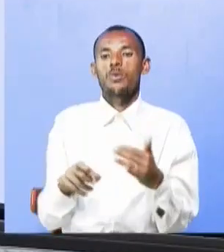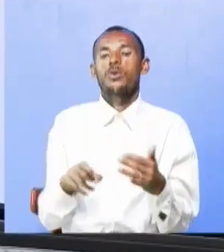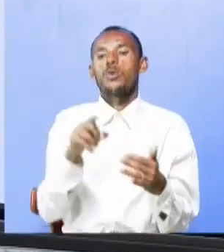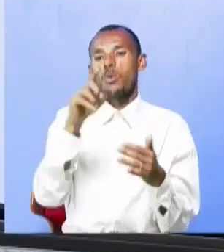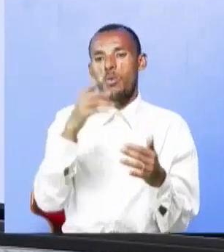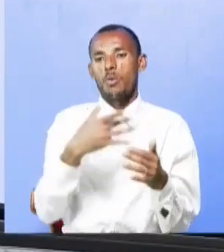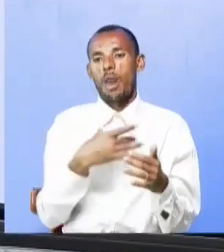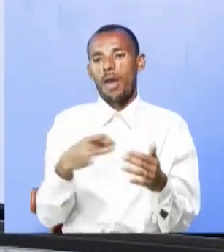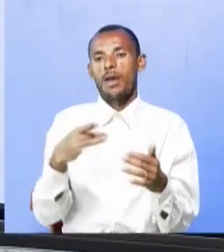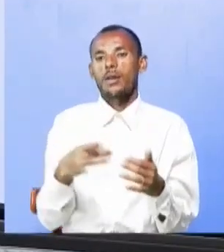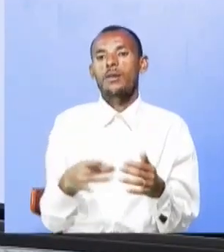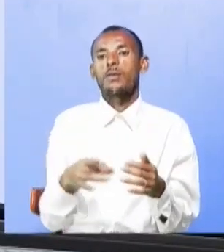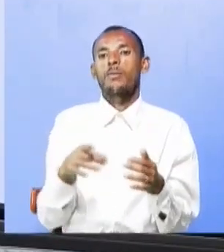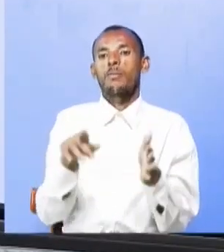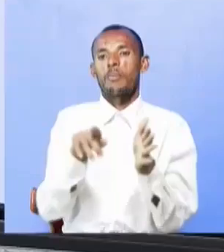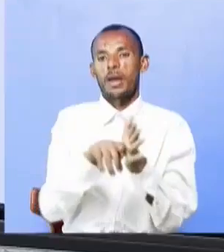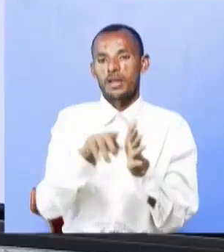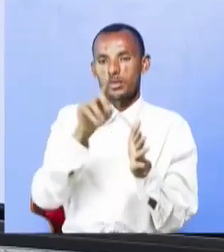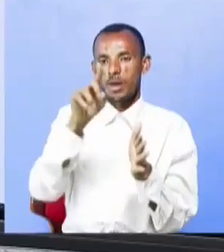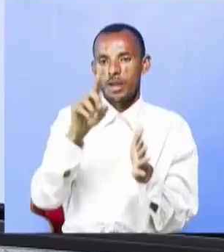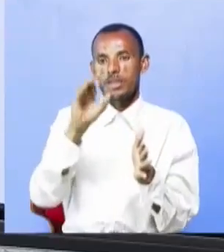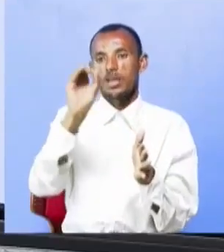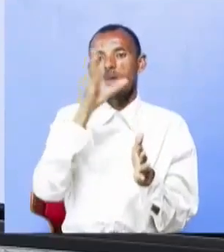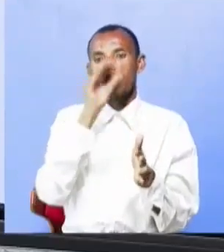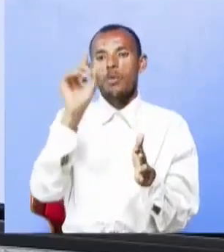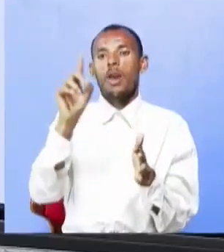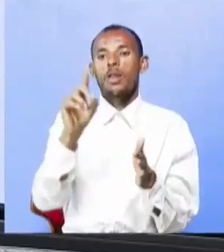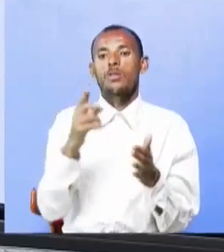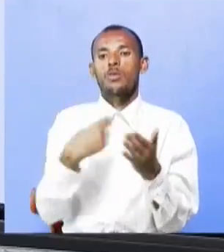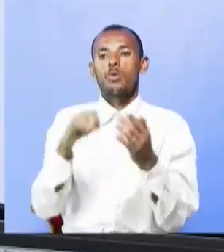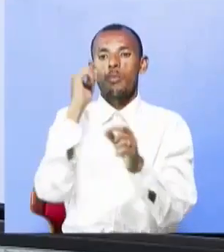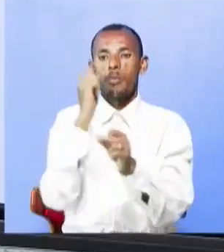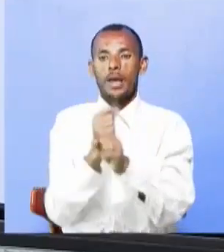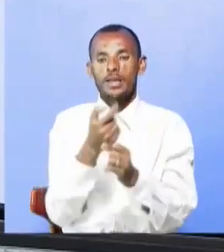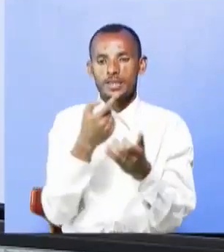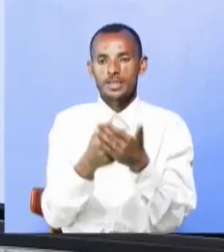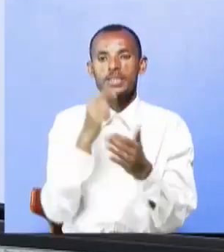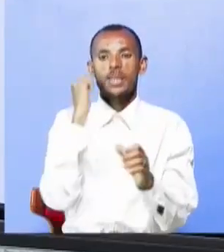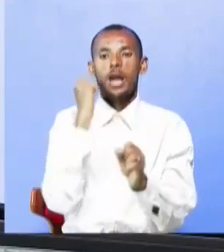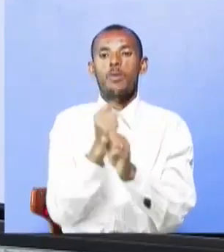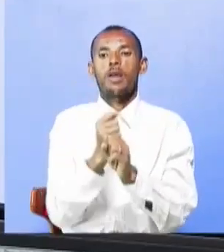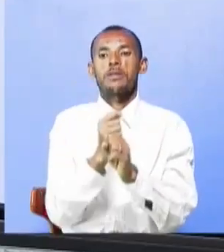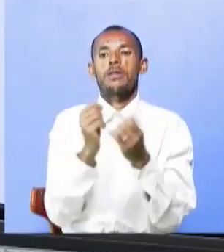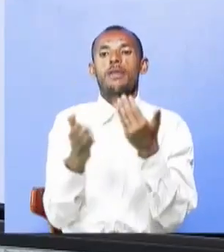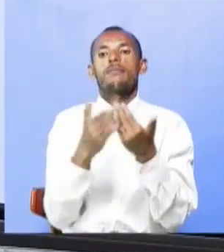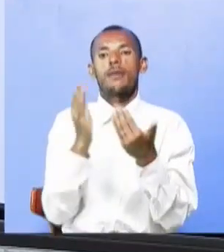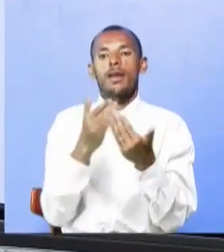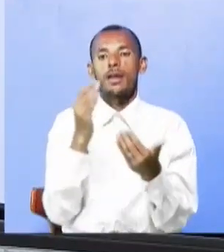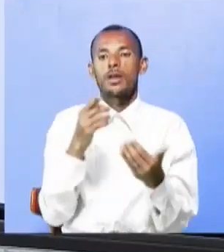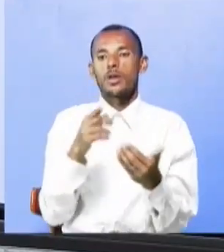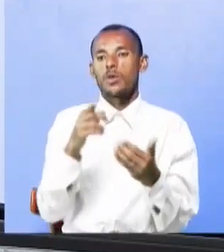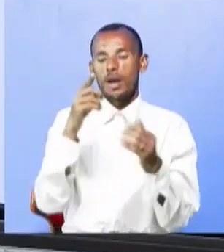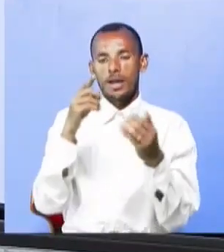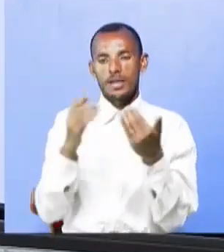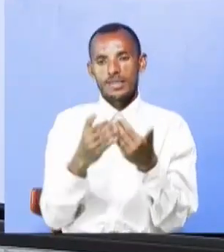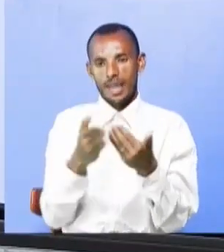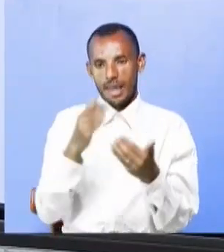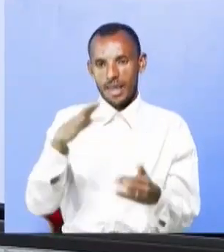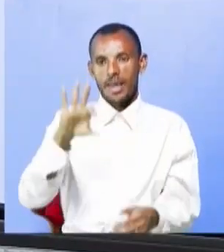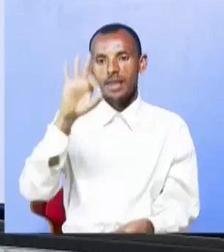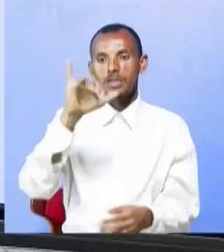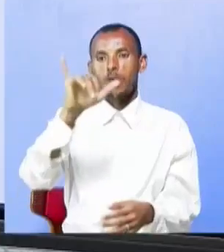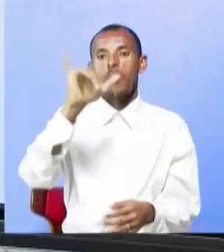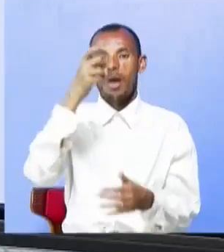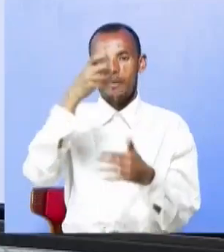I'm just taking minus 1, 0, and 1 to make this calculation very easier so that you can easily obtain the y